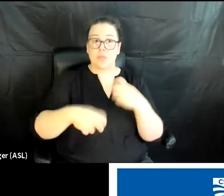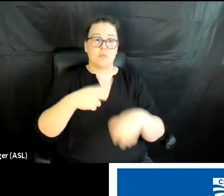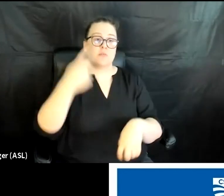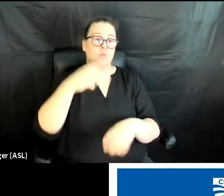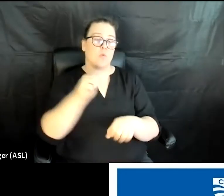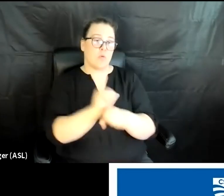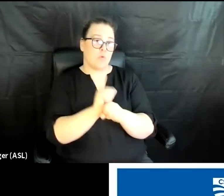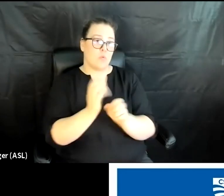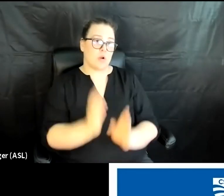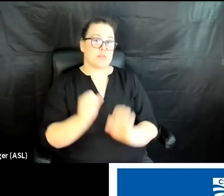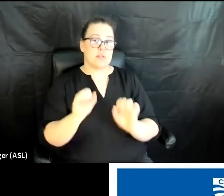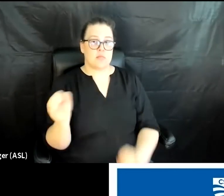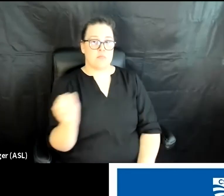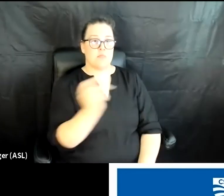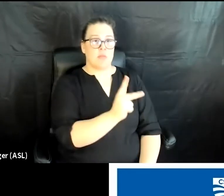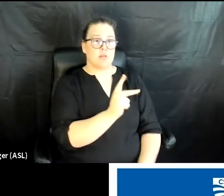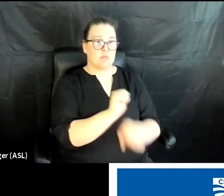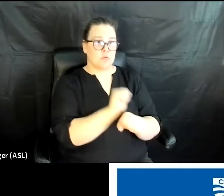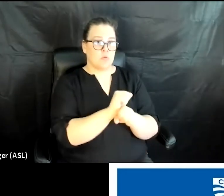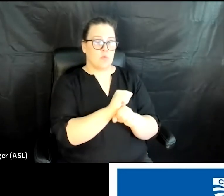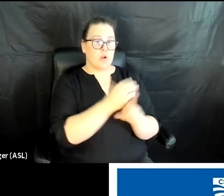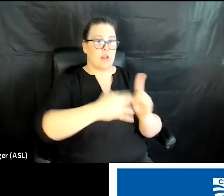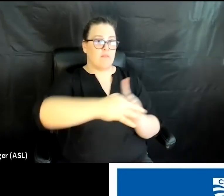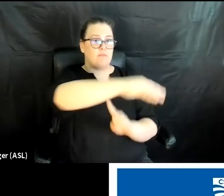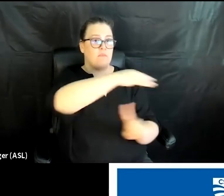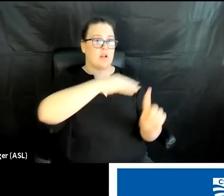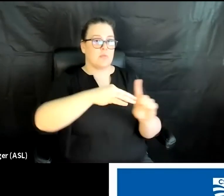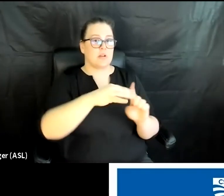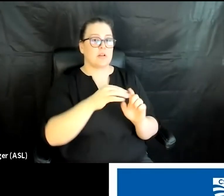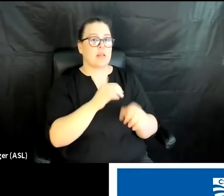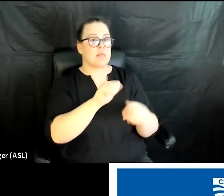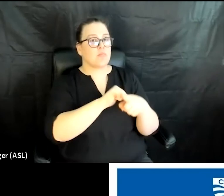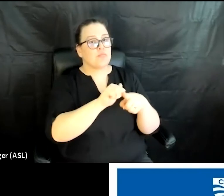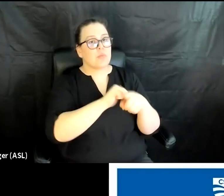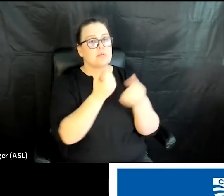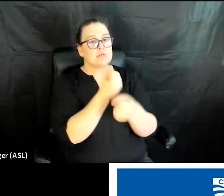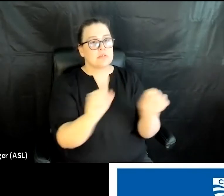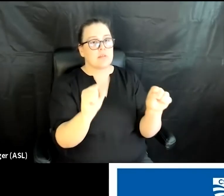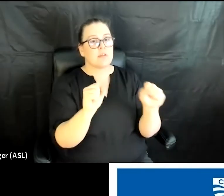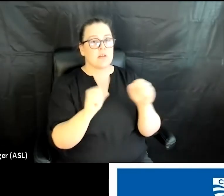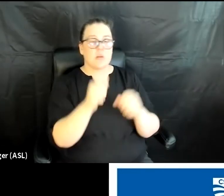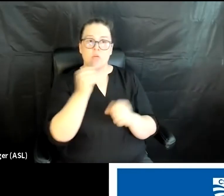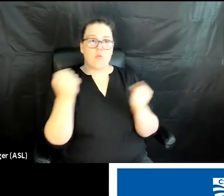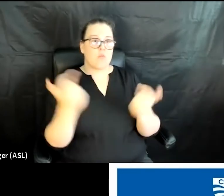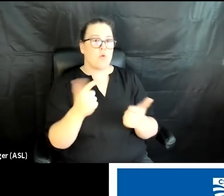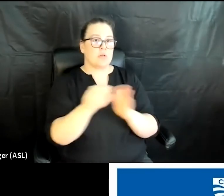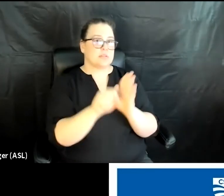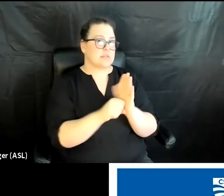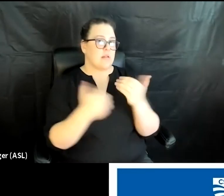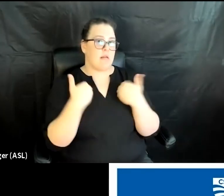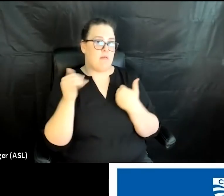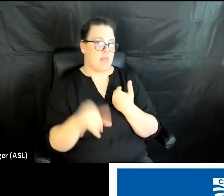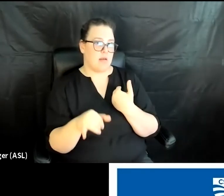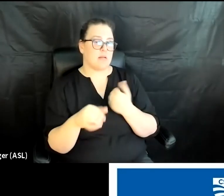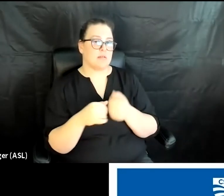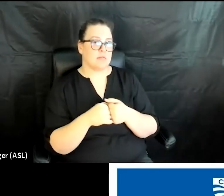they can return to the work environment and practice safely. And so not every state has that. So Connecticut's sort of, do we